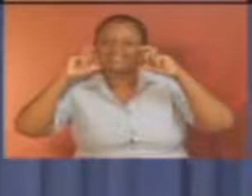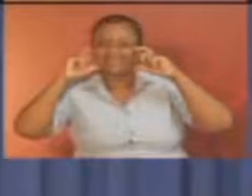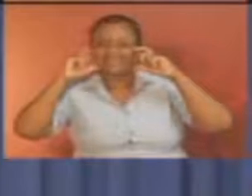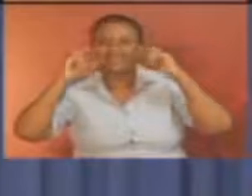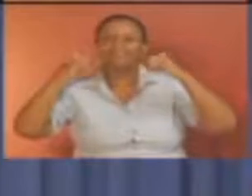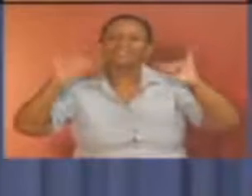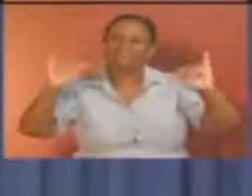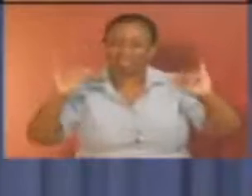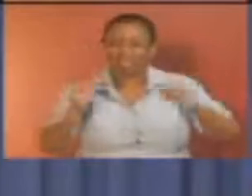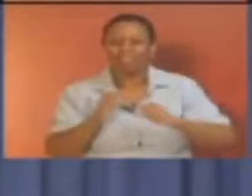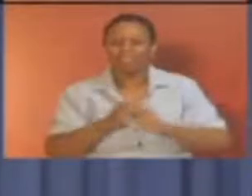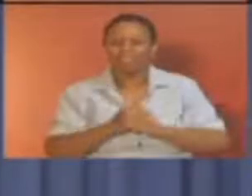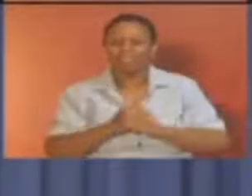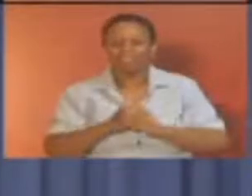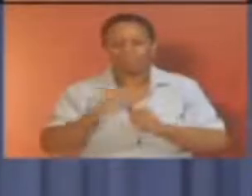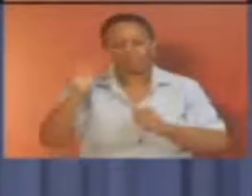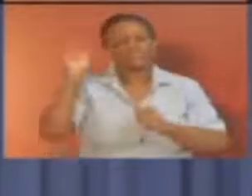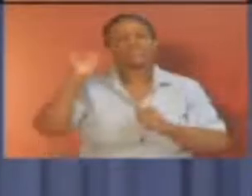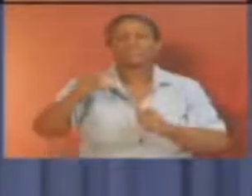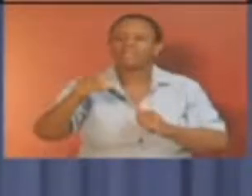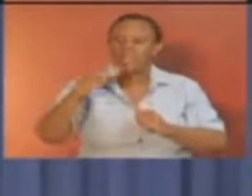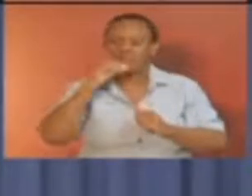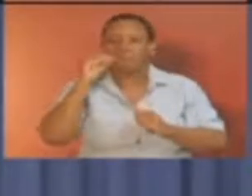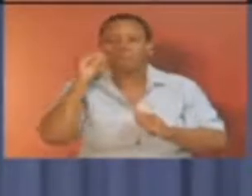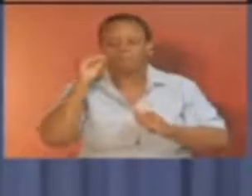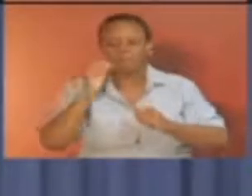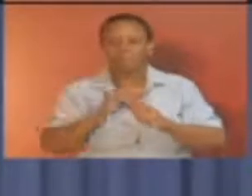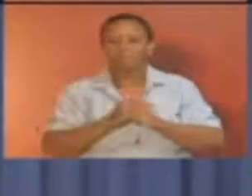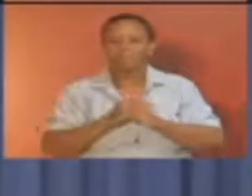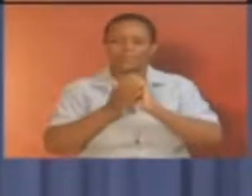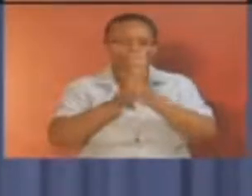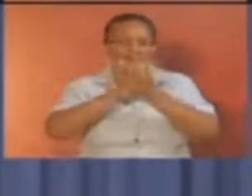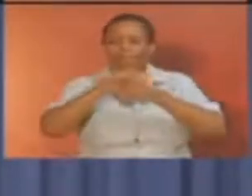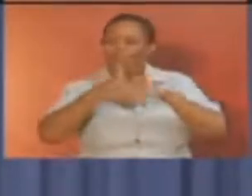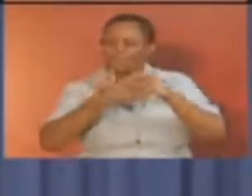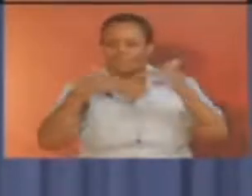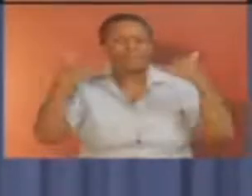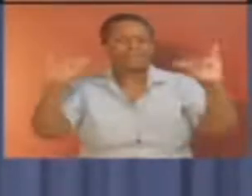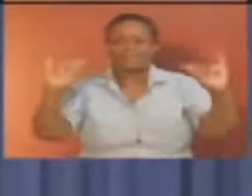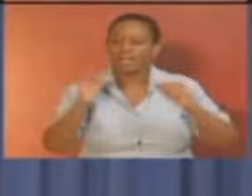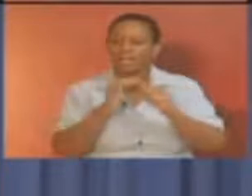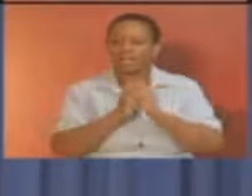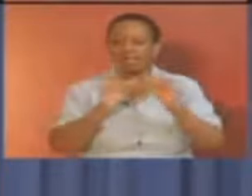congregation. If we continue doing what worked for us before,